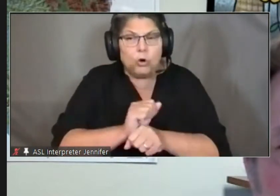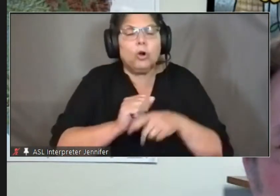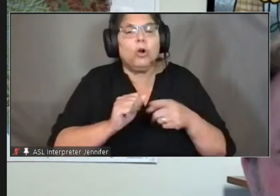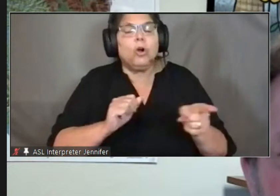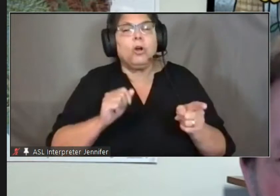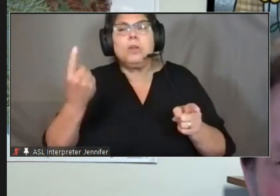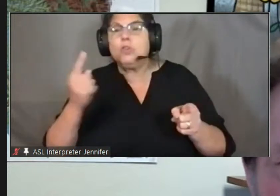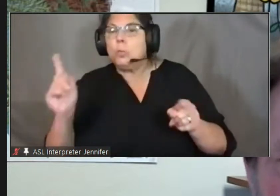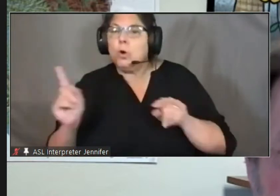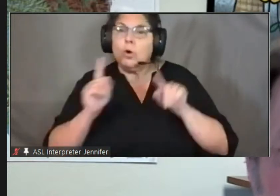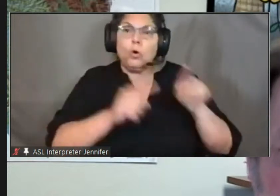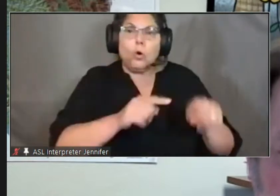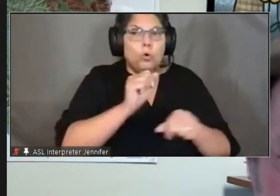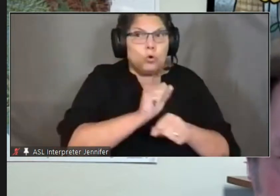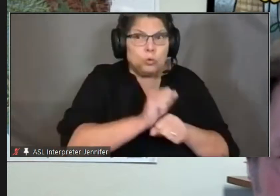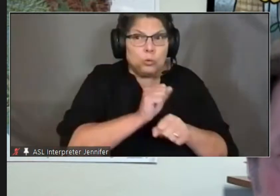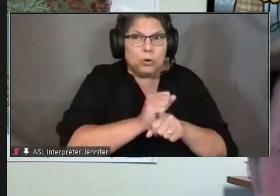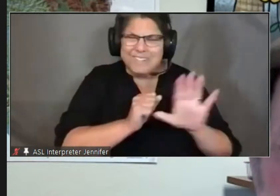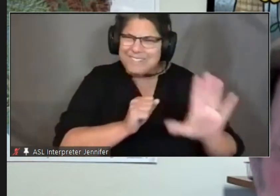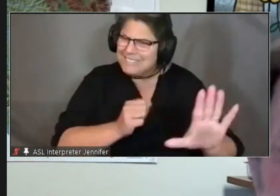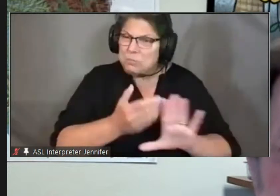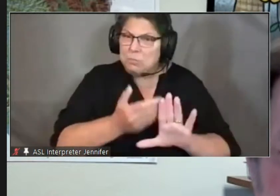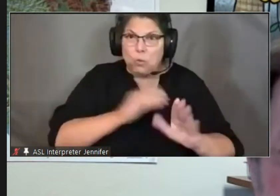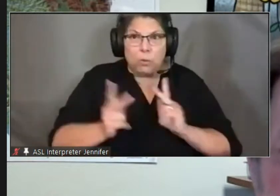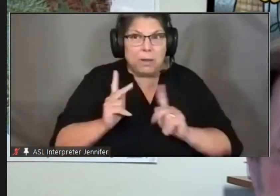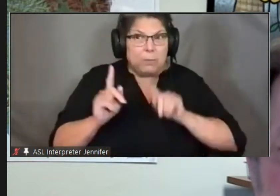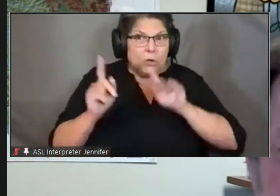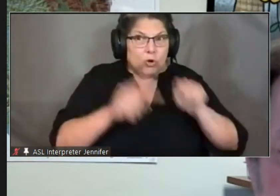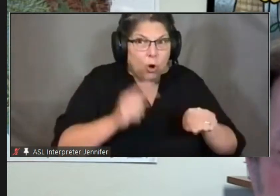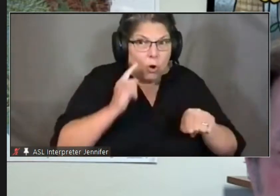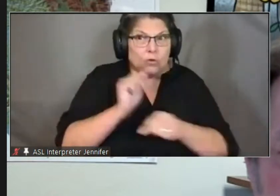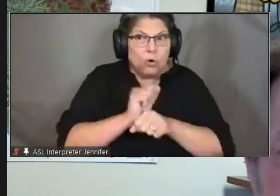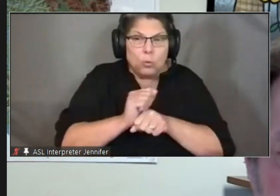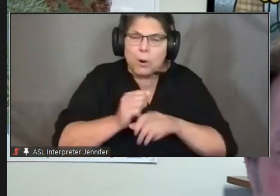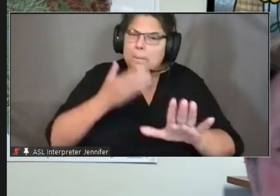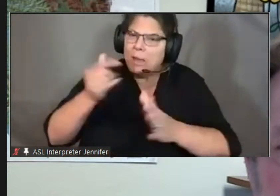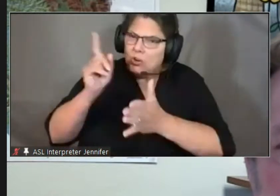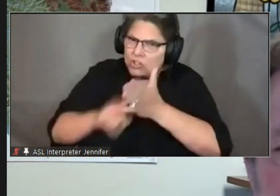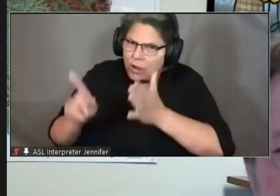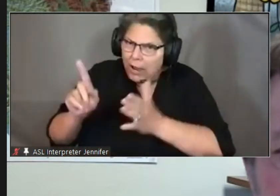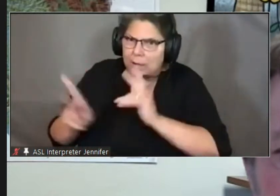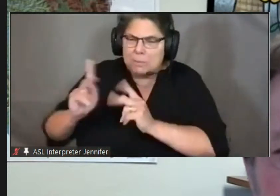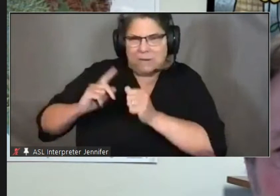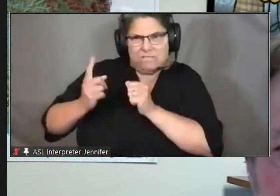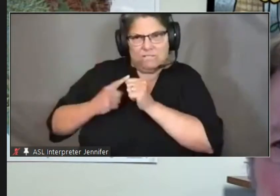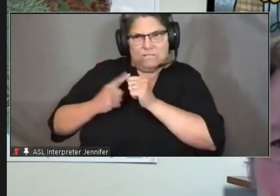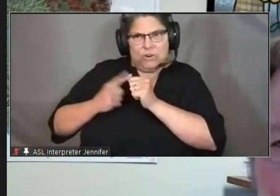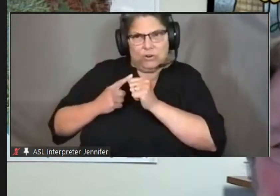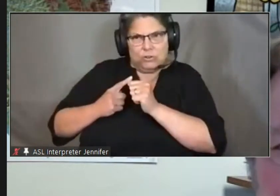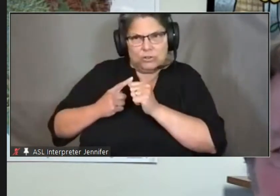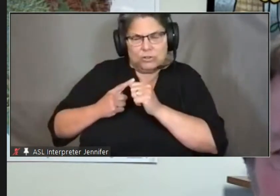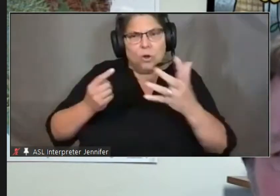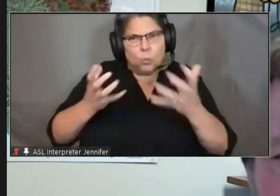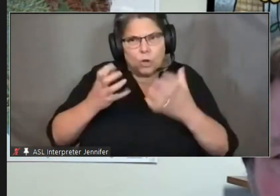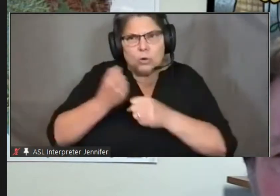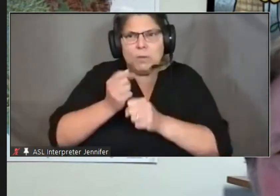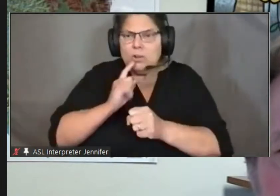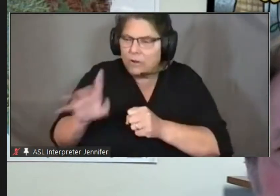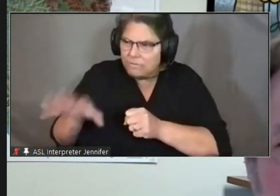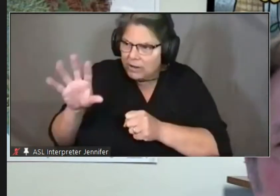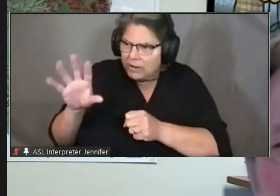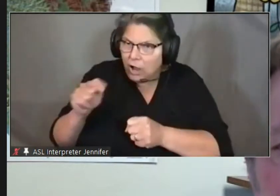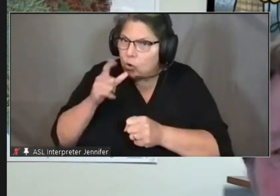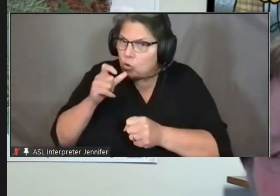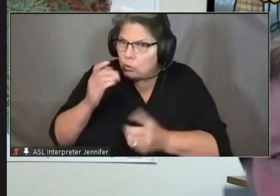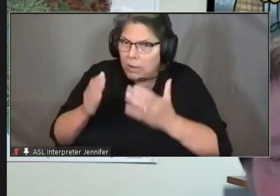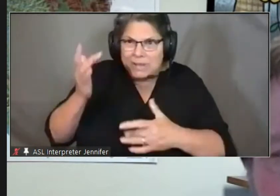high outbreaks. And we're inspecting these for safety issues to discover them, to inform